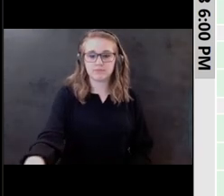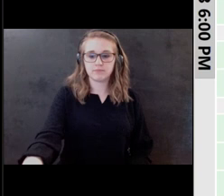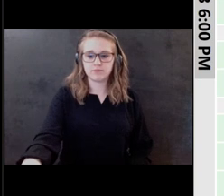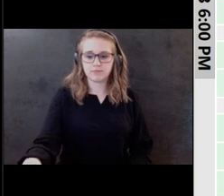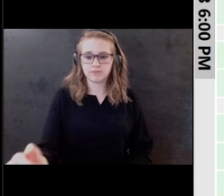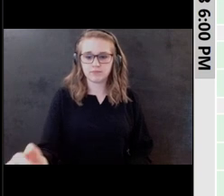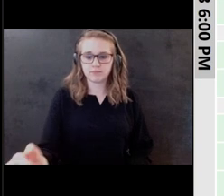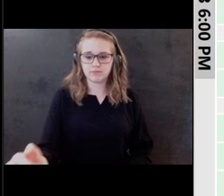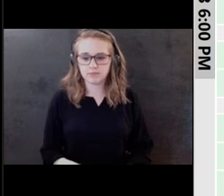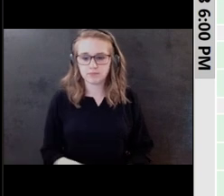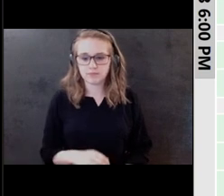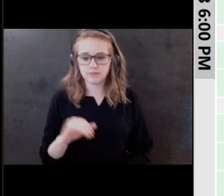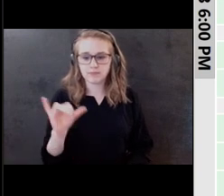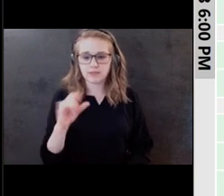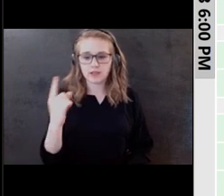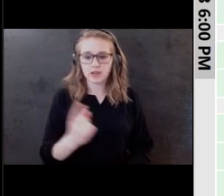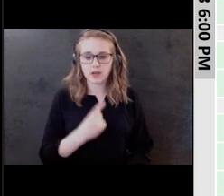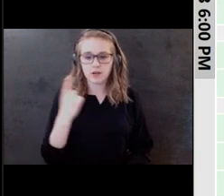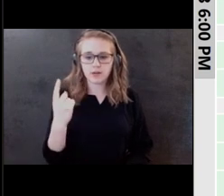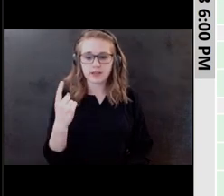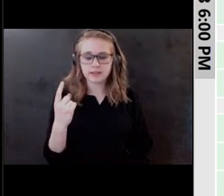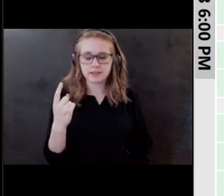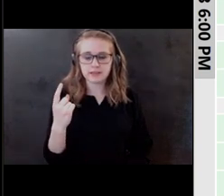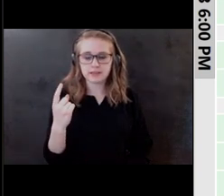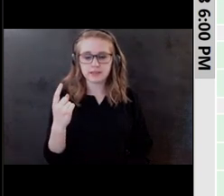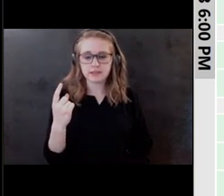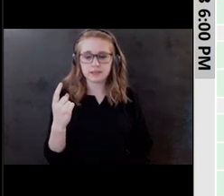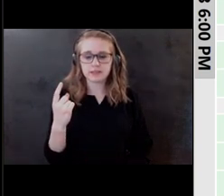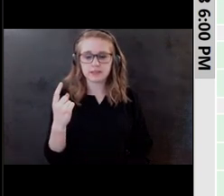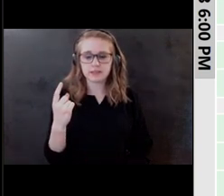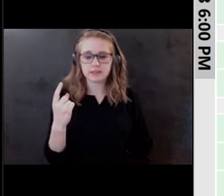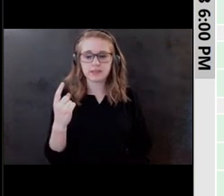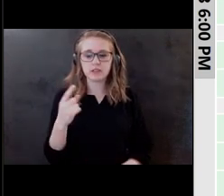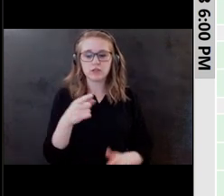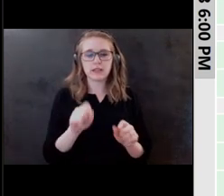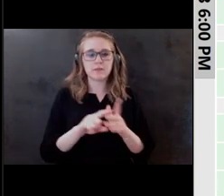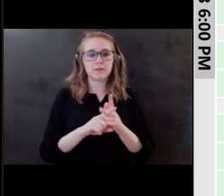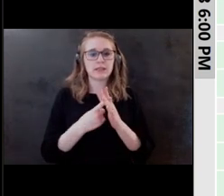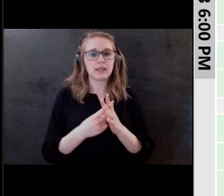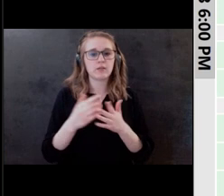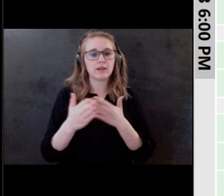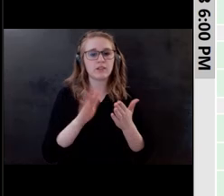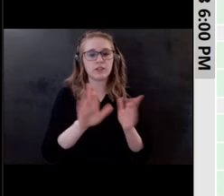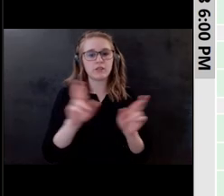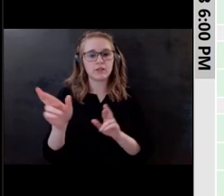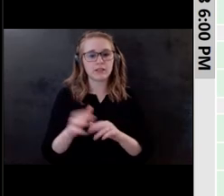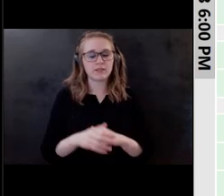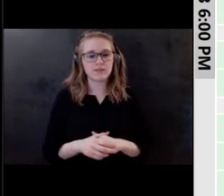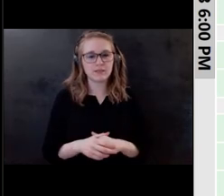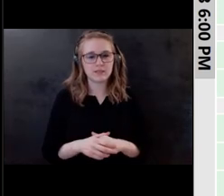has 3 minutes. Please state your name for the record and begin when you are ready. Yvonne Scovron,